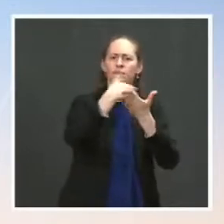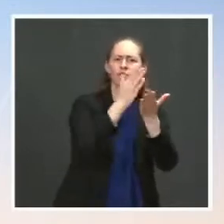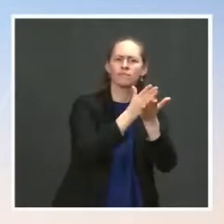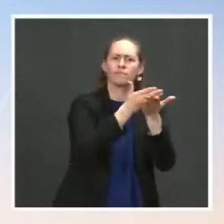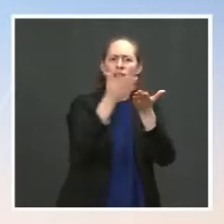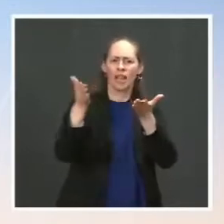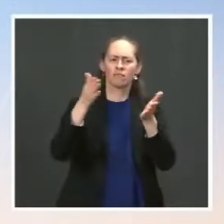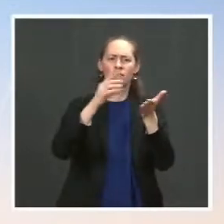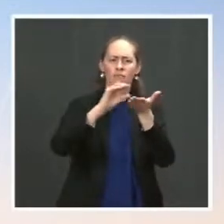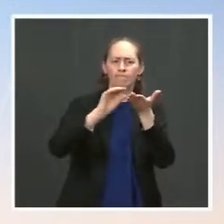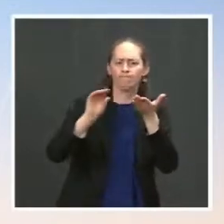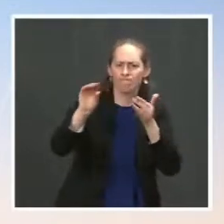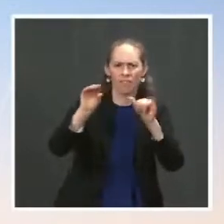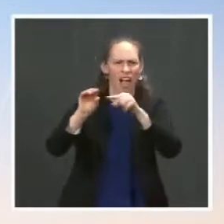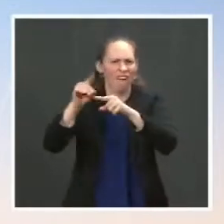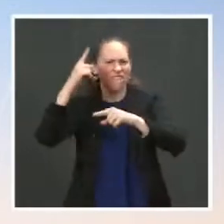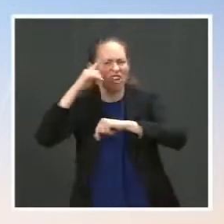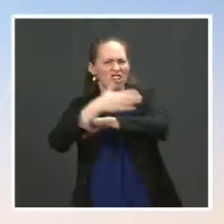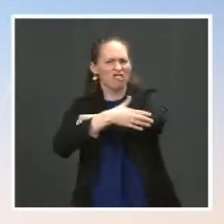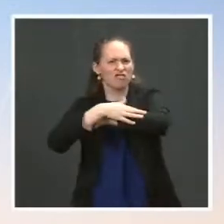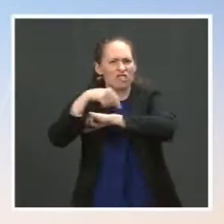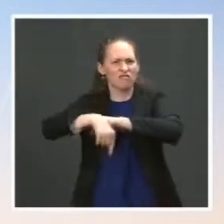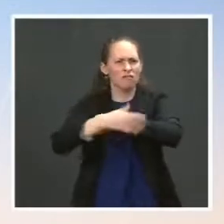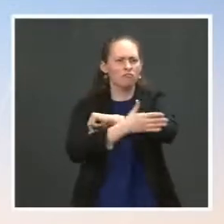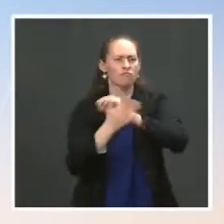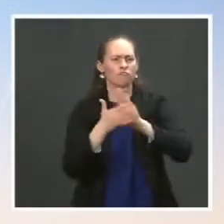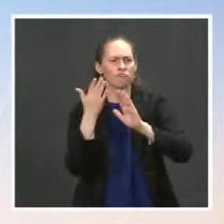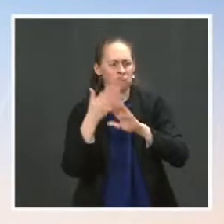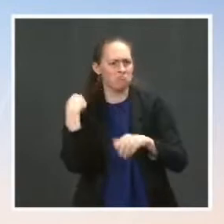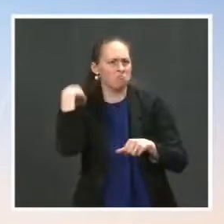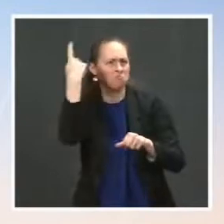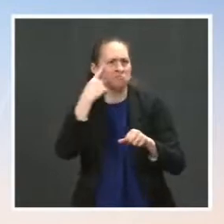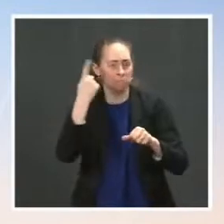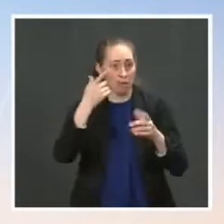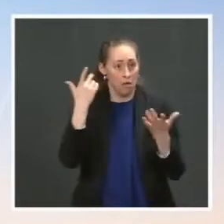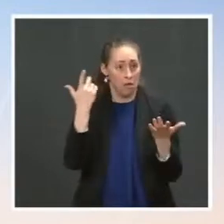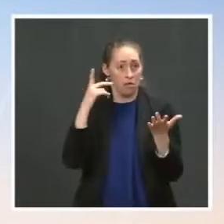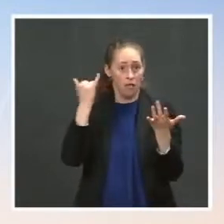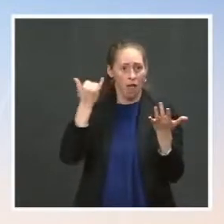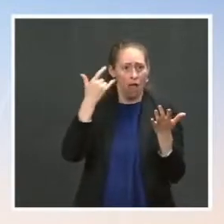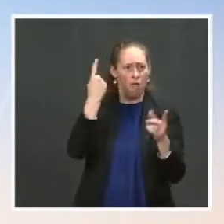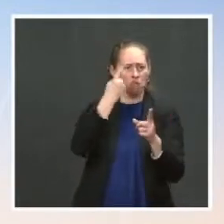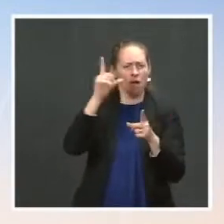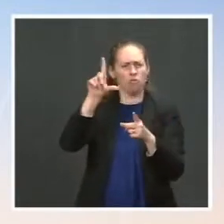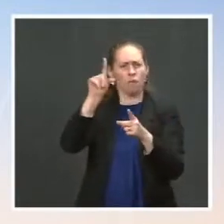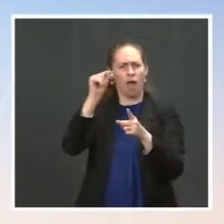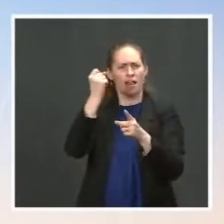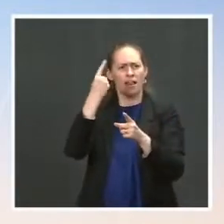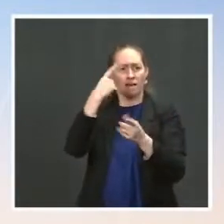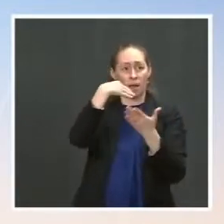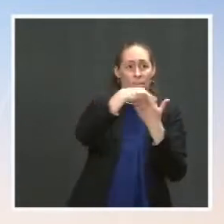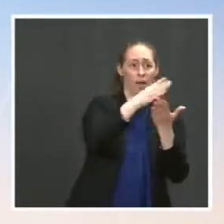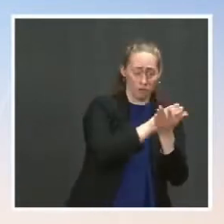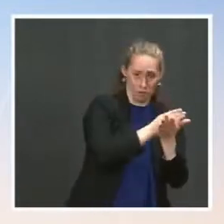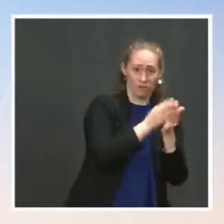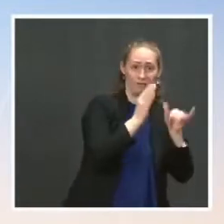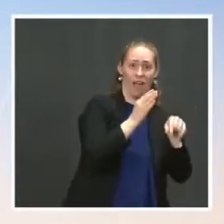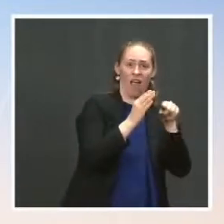that the administration says couldn't be made because of the 2011 Budget Control Act and the caps on